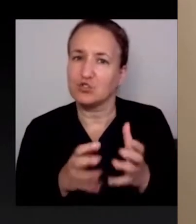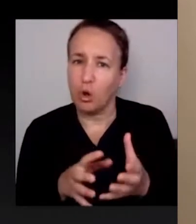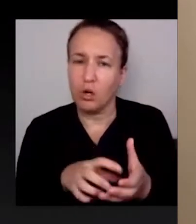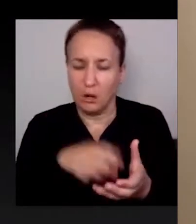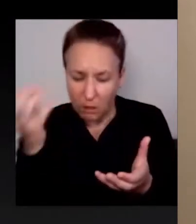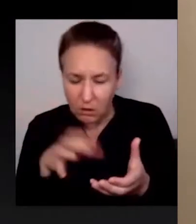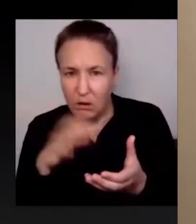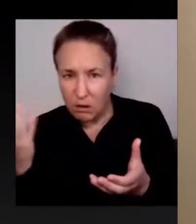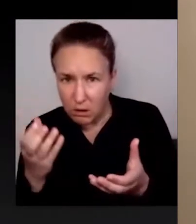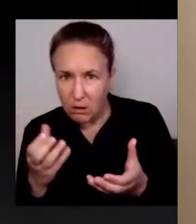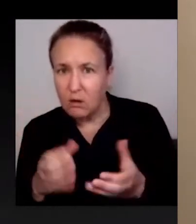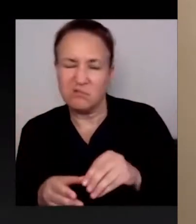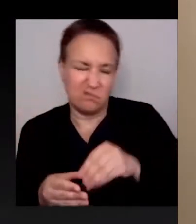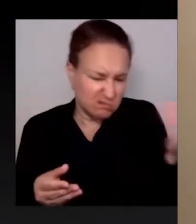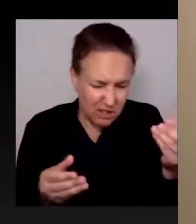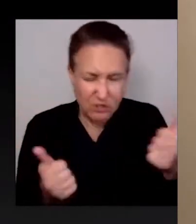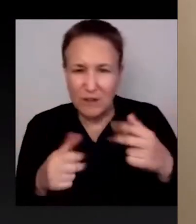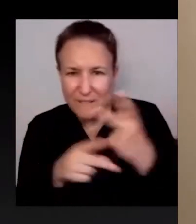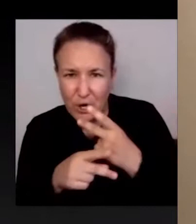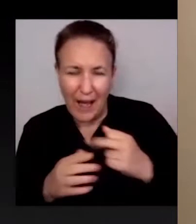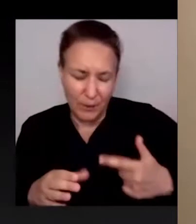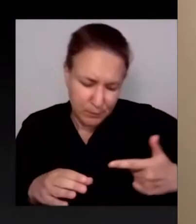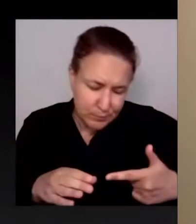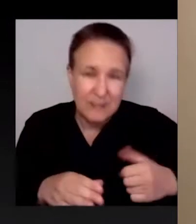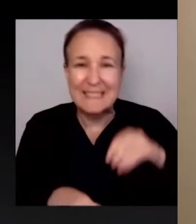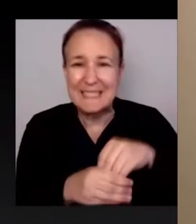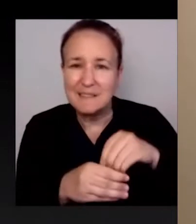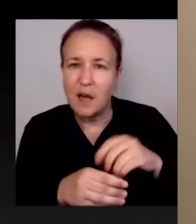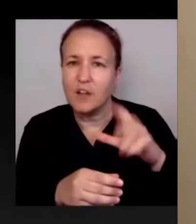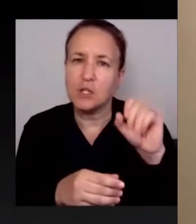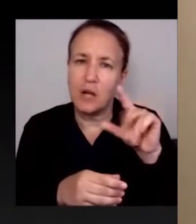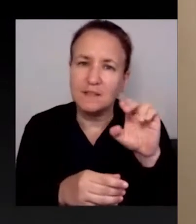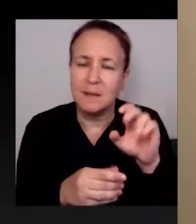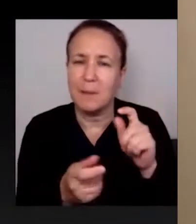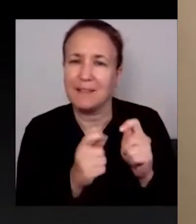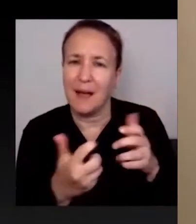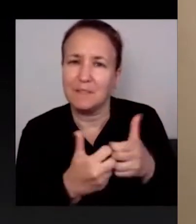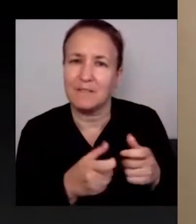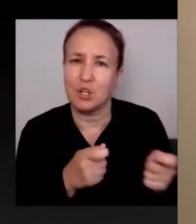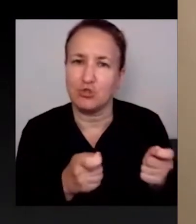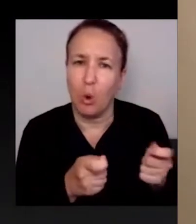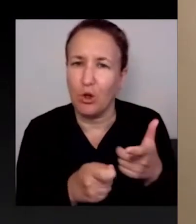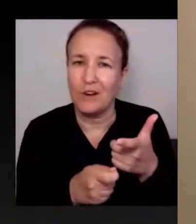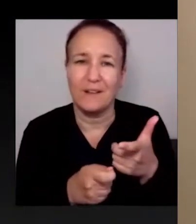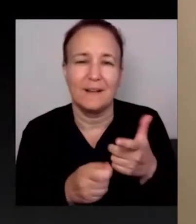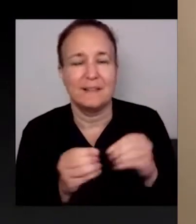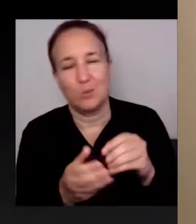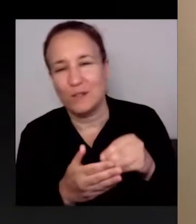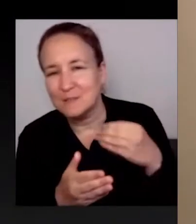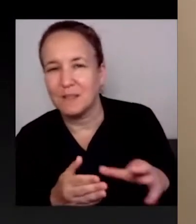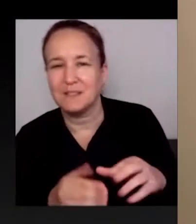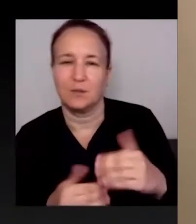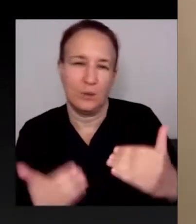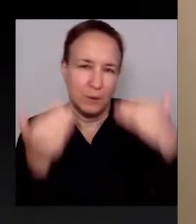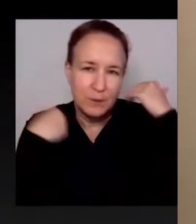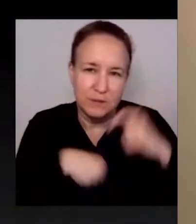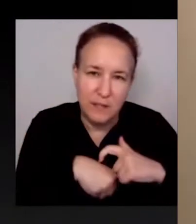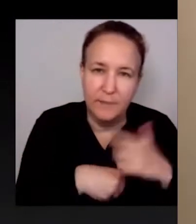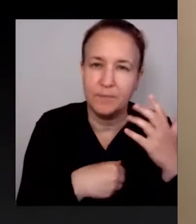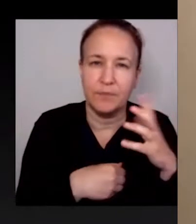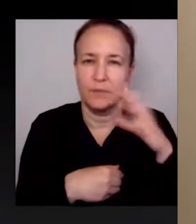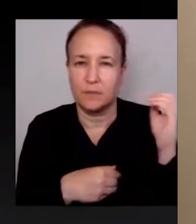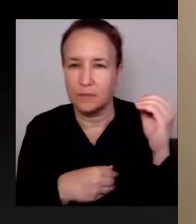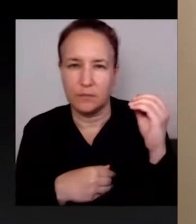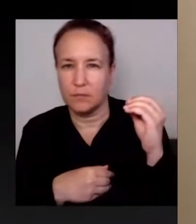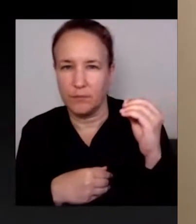PCB, and figure out how to solder it up inside your custom adaptive controller, which is much more expensive and time intensive and means fewer people will